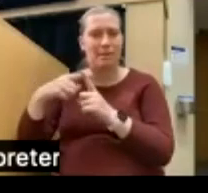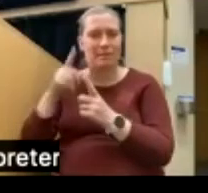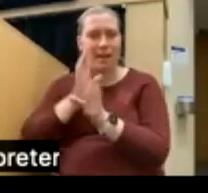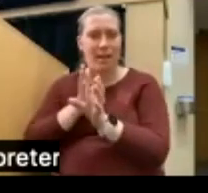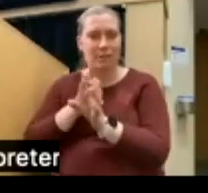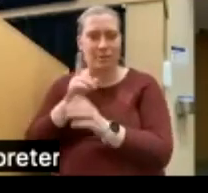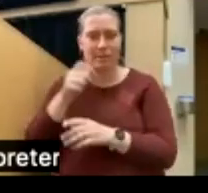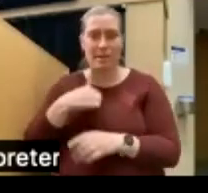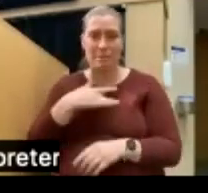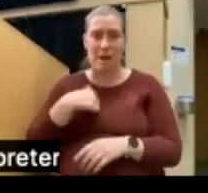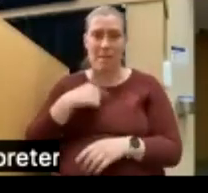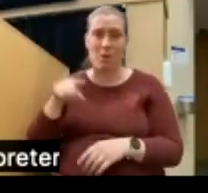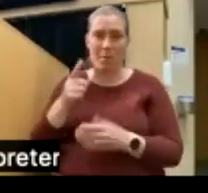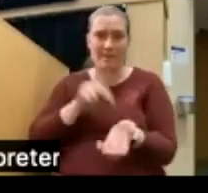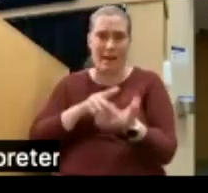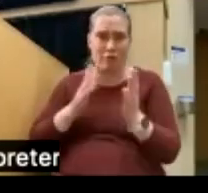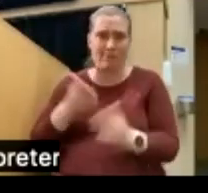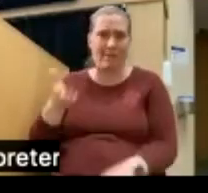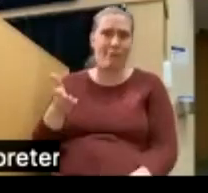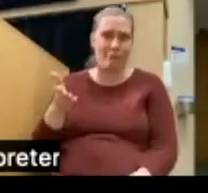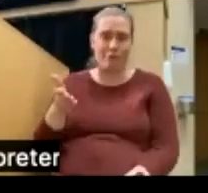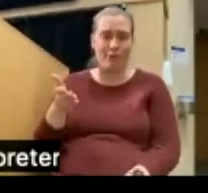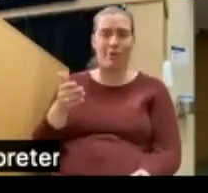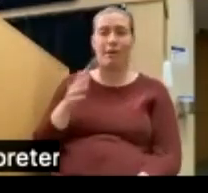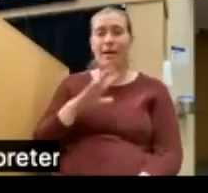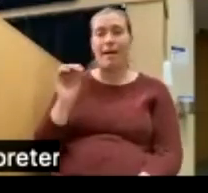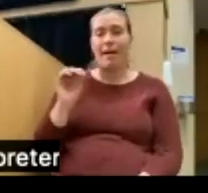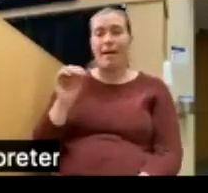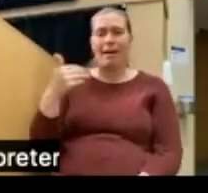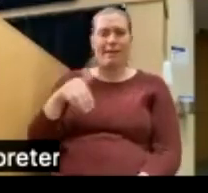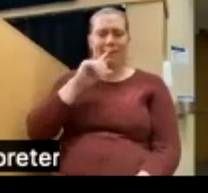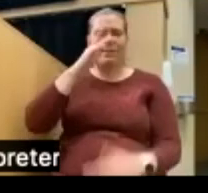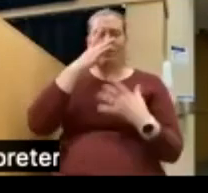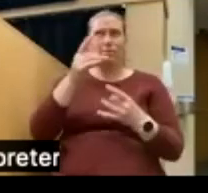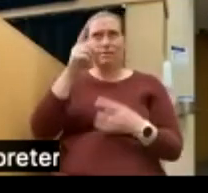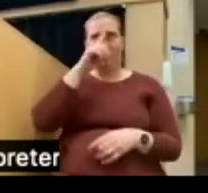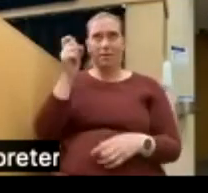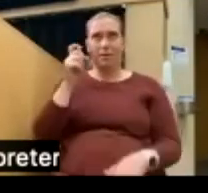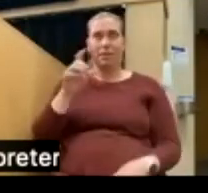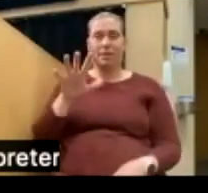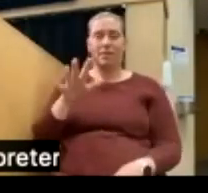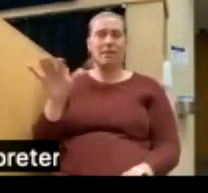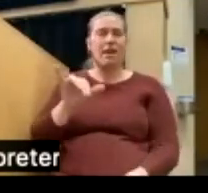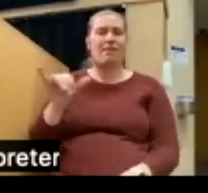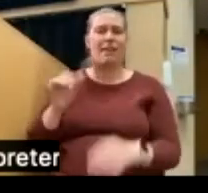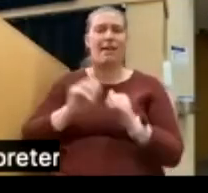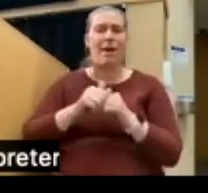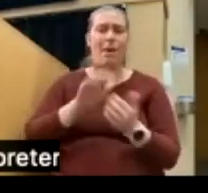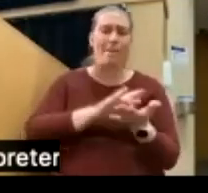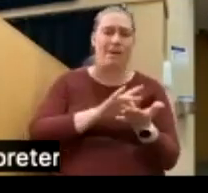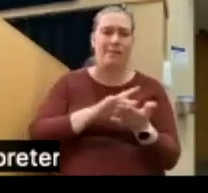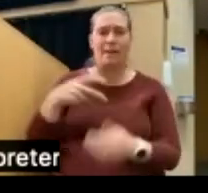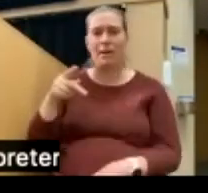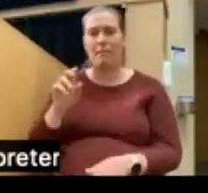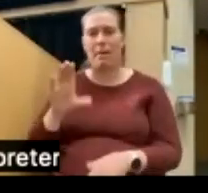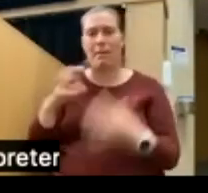like often the only psychiatrist there. And it's really interesting because kind of like the way that medicine and public health don't